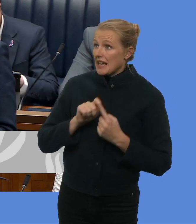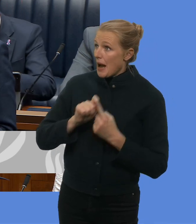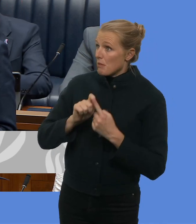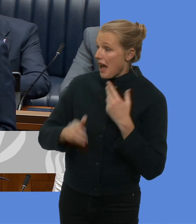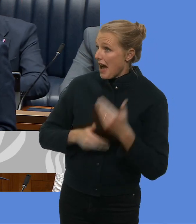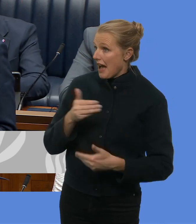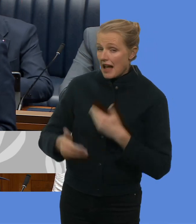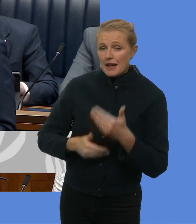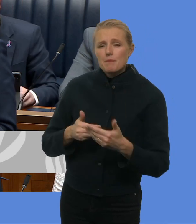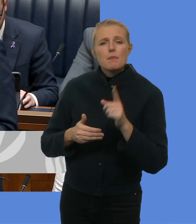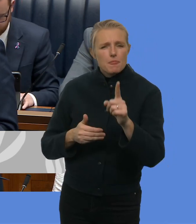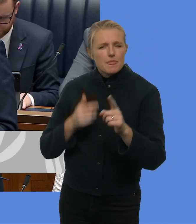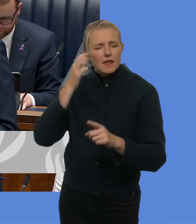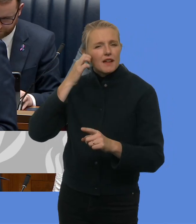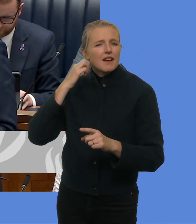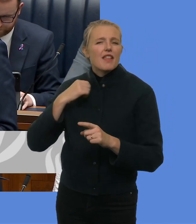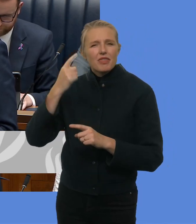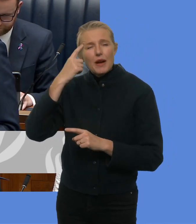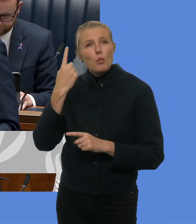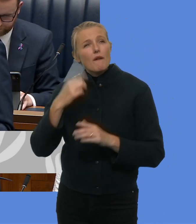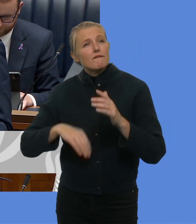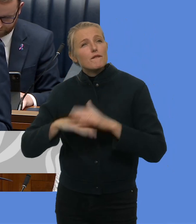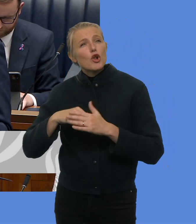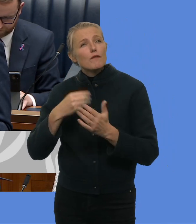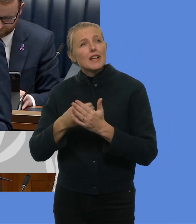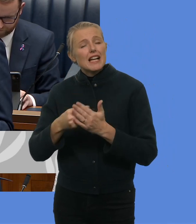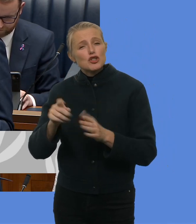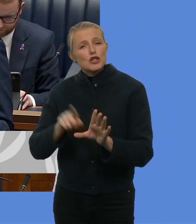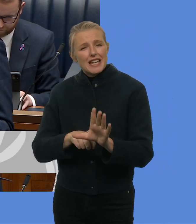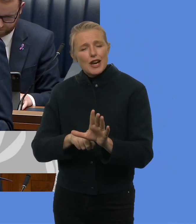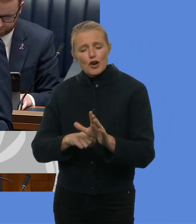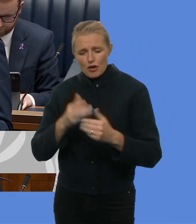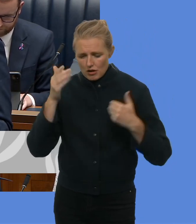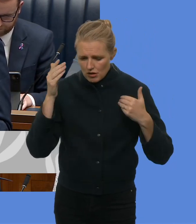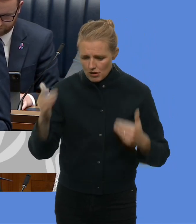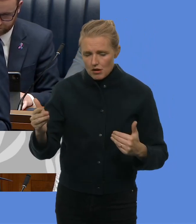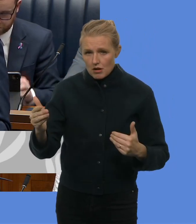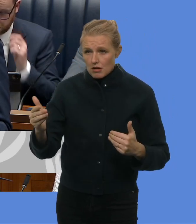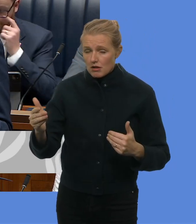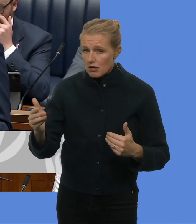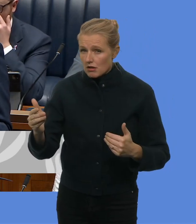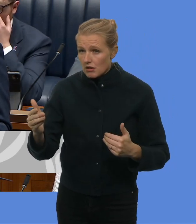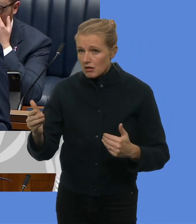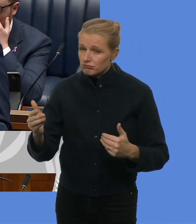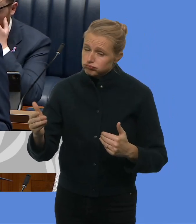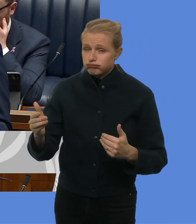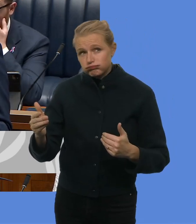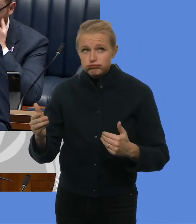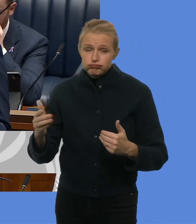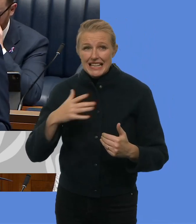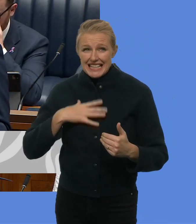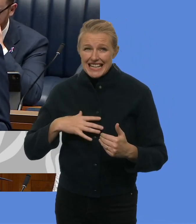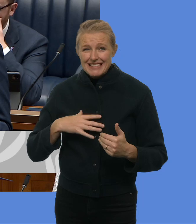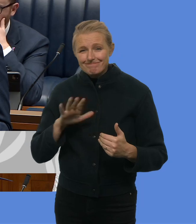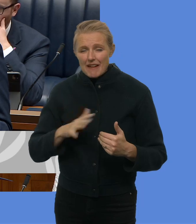you apply that for a full financial year, the current provision that you would need would be in the ballpark of around £50